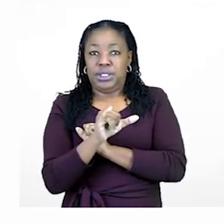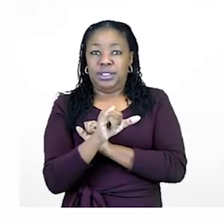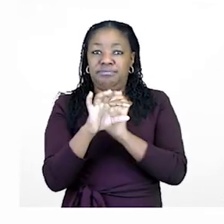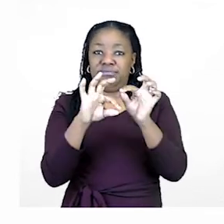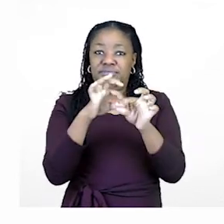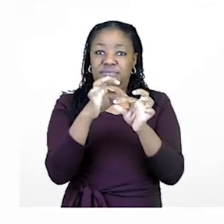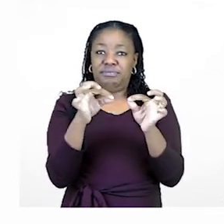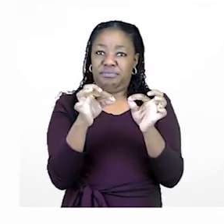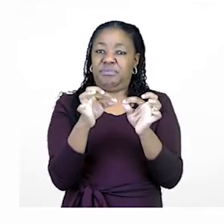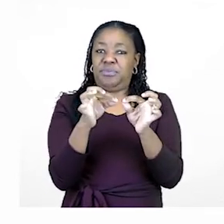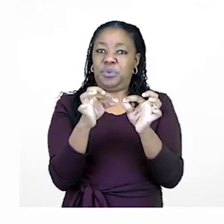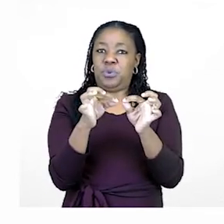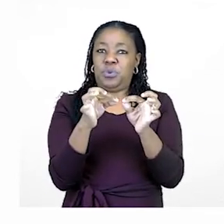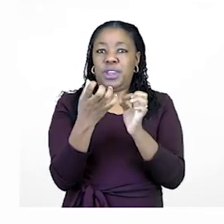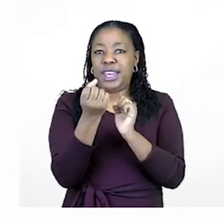bow?